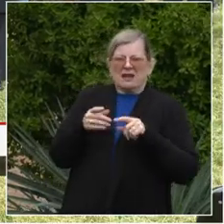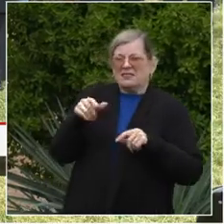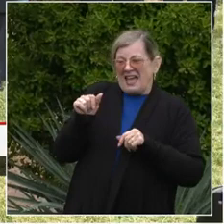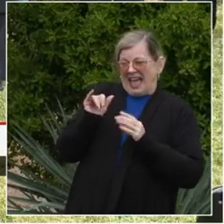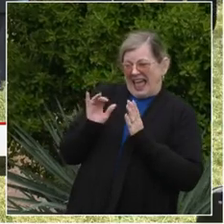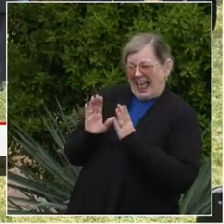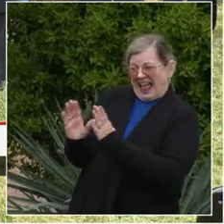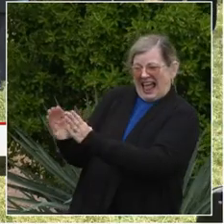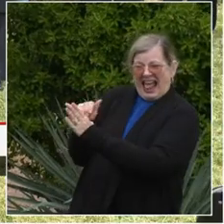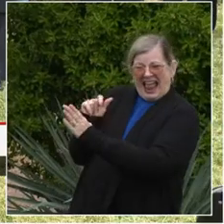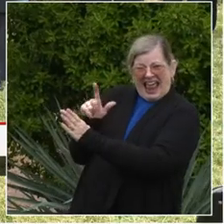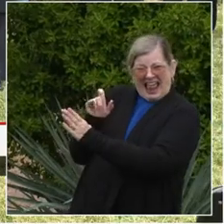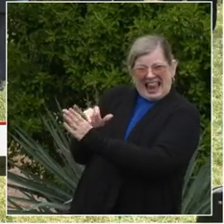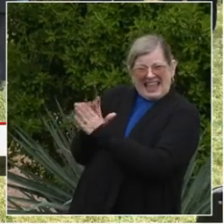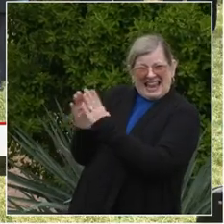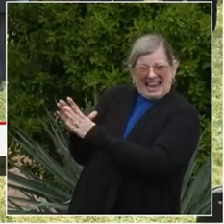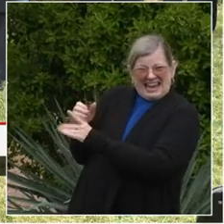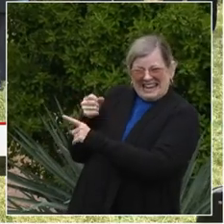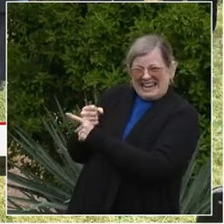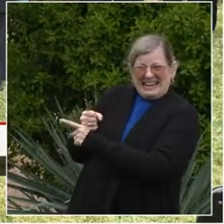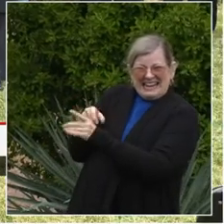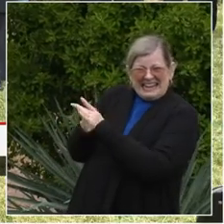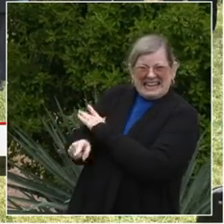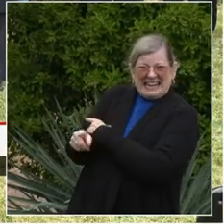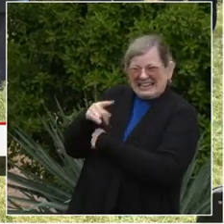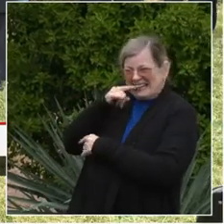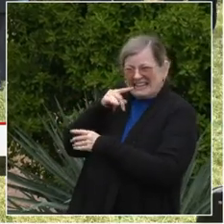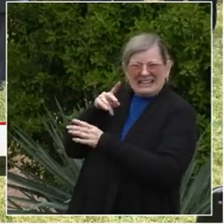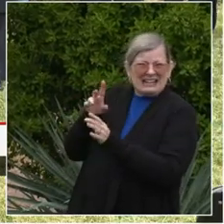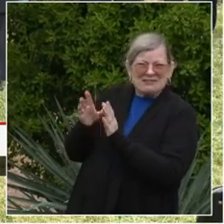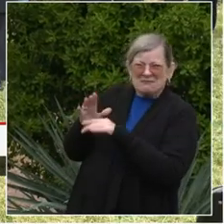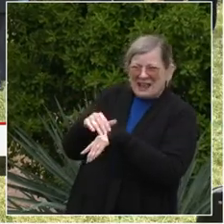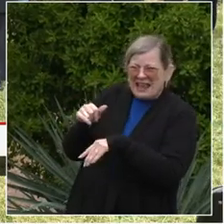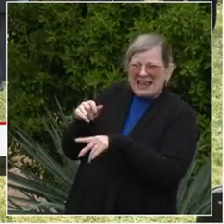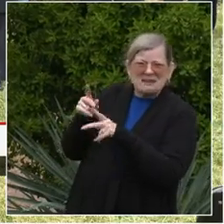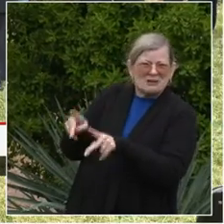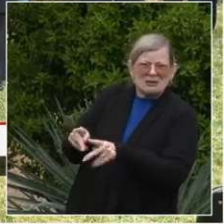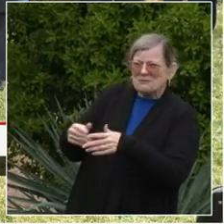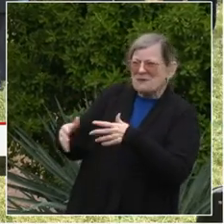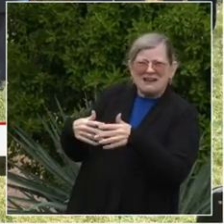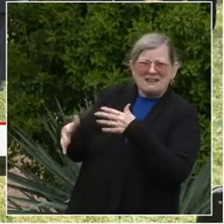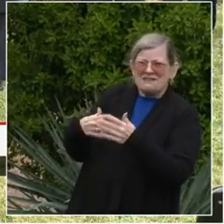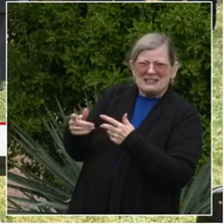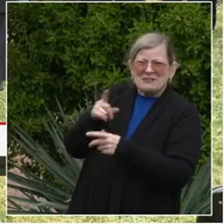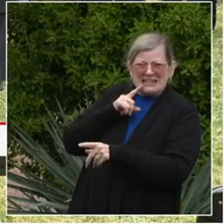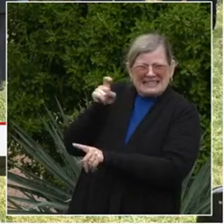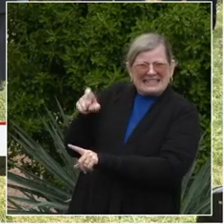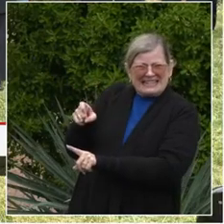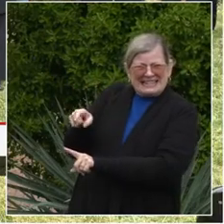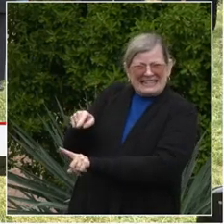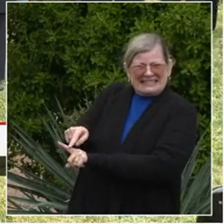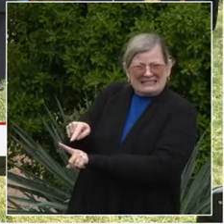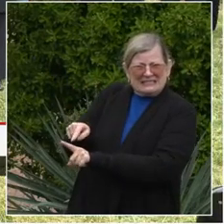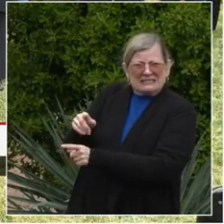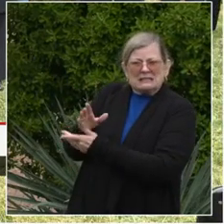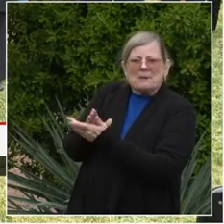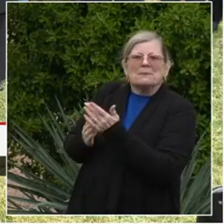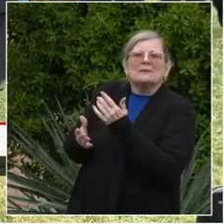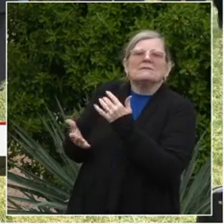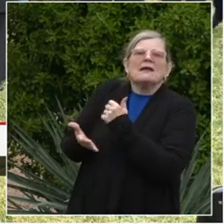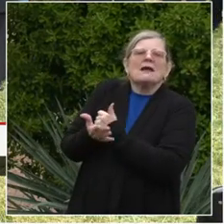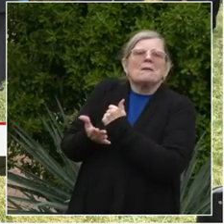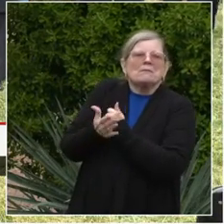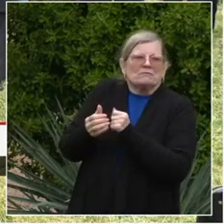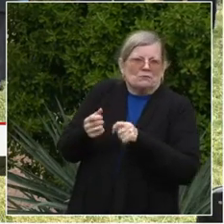going to get hit and killed. It's going to be a kid. It's going to be a pet. It's going to be a person. And we just really need some help from the city. Okay. So